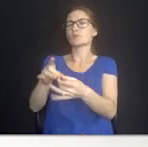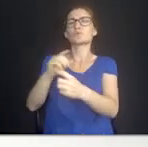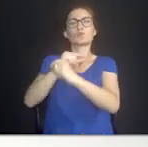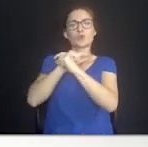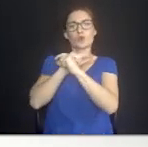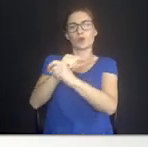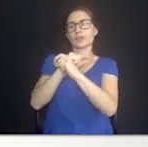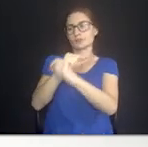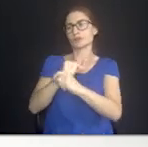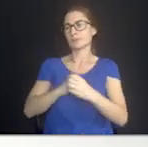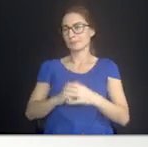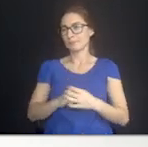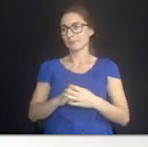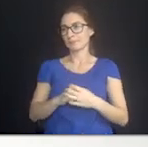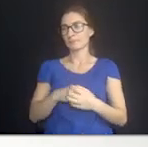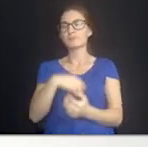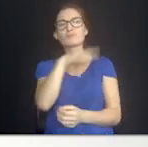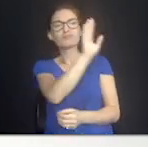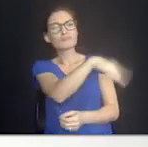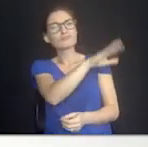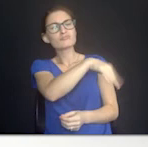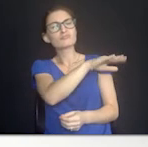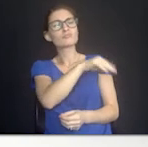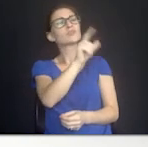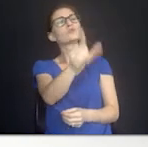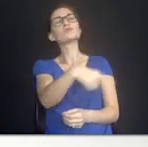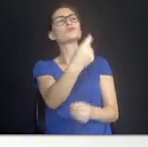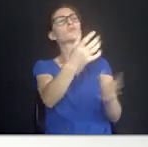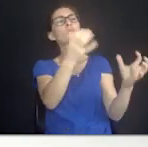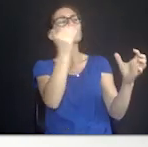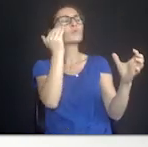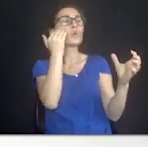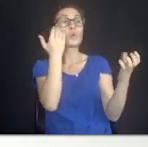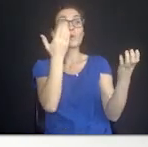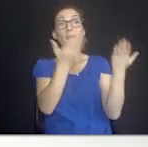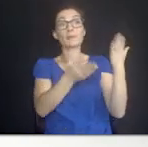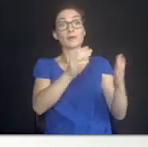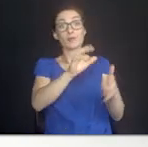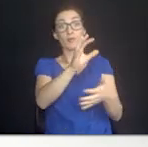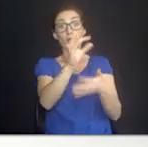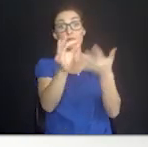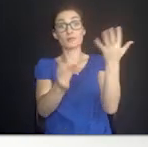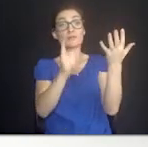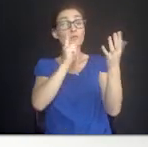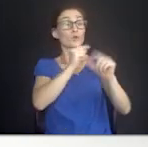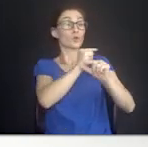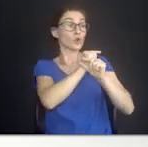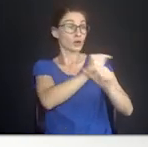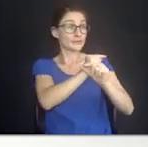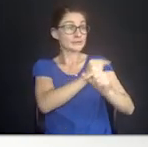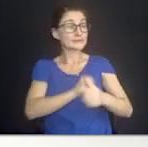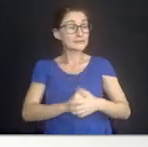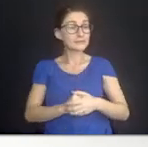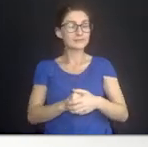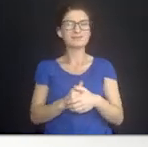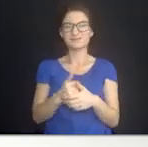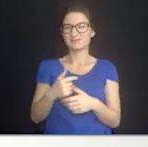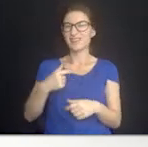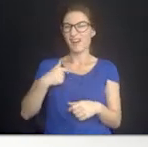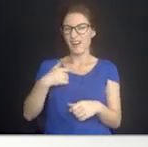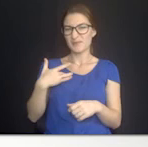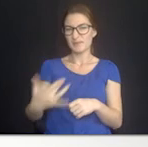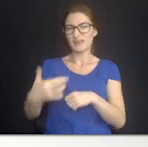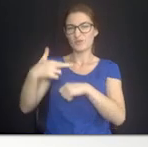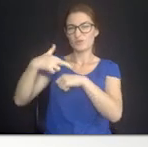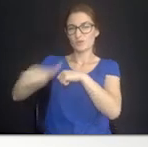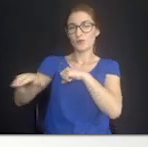information on guardianship. I just need to know if there's guardianship alternatives. And my number